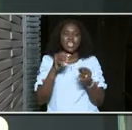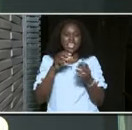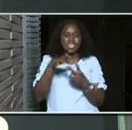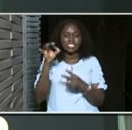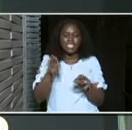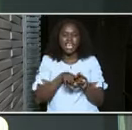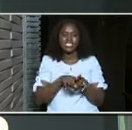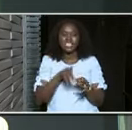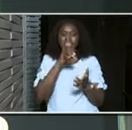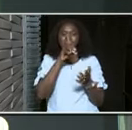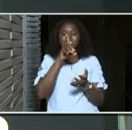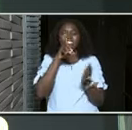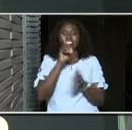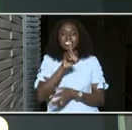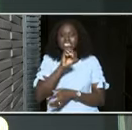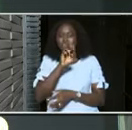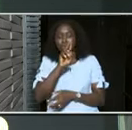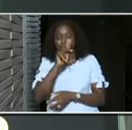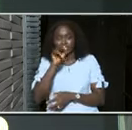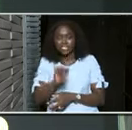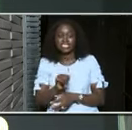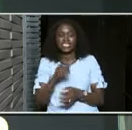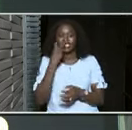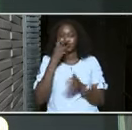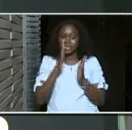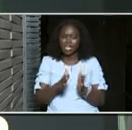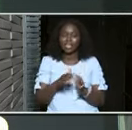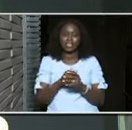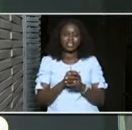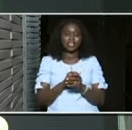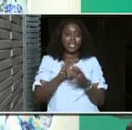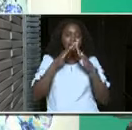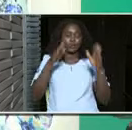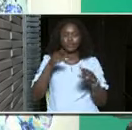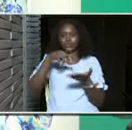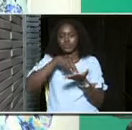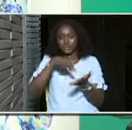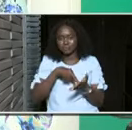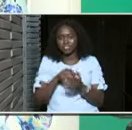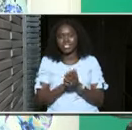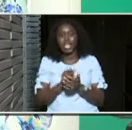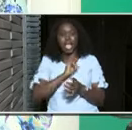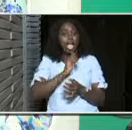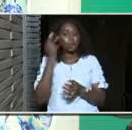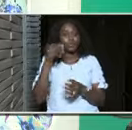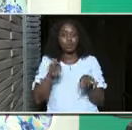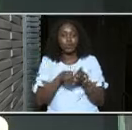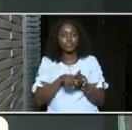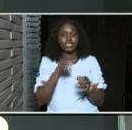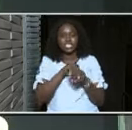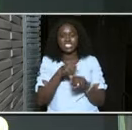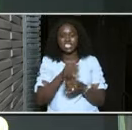of the House of Reps during the SDP and NRC days. And I was also in the Constitutional